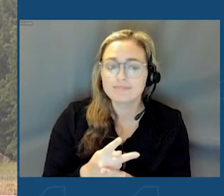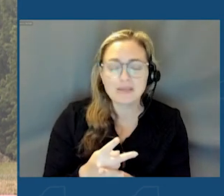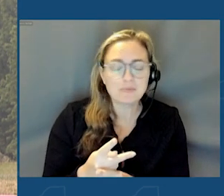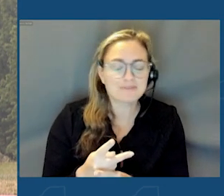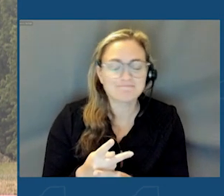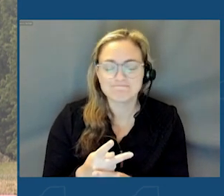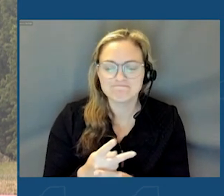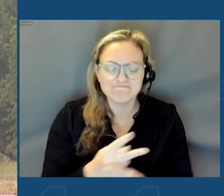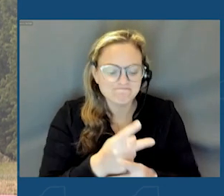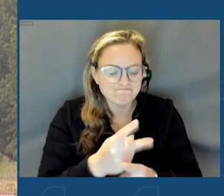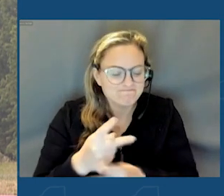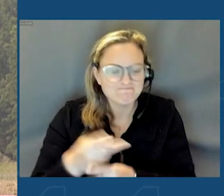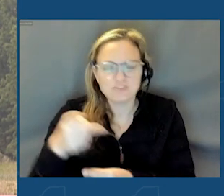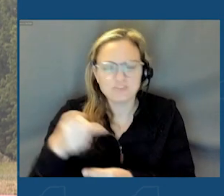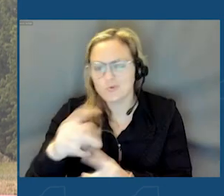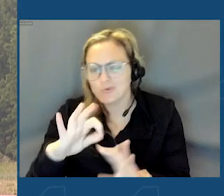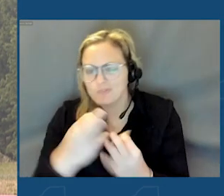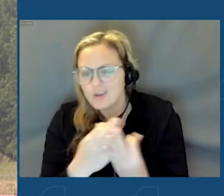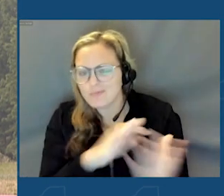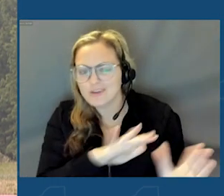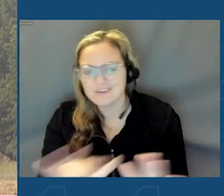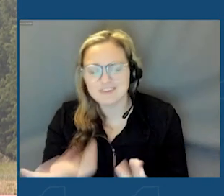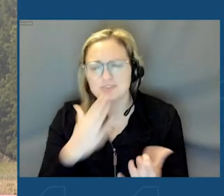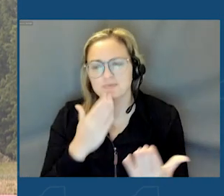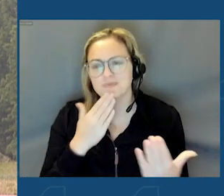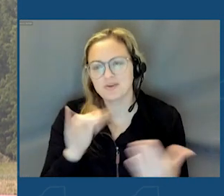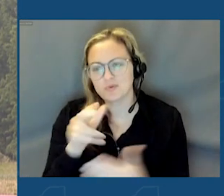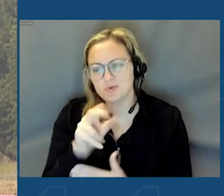your family. Let's give a round of applause to John Stern.